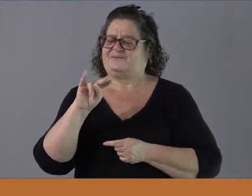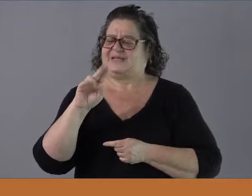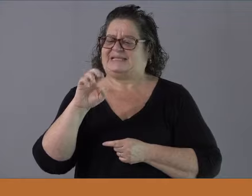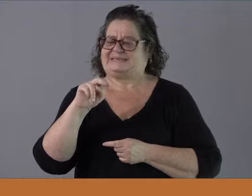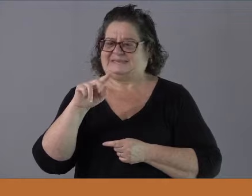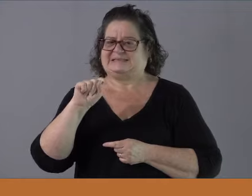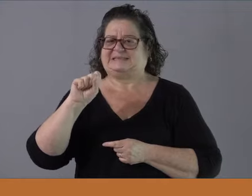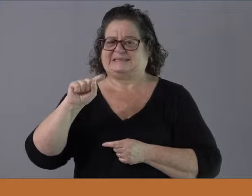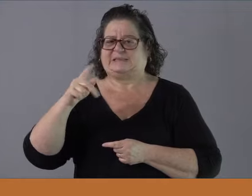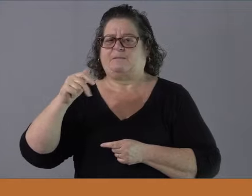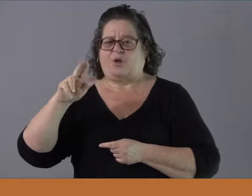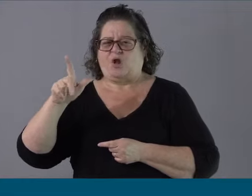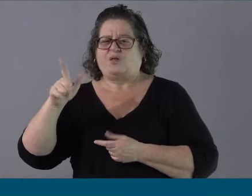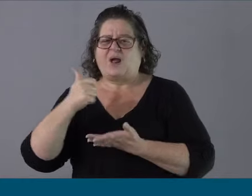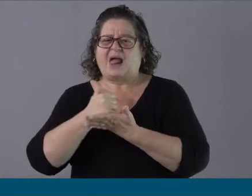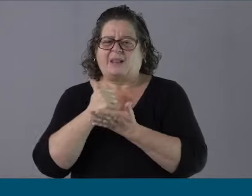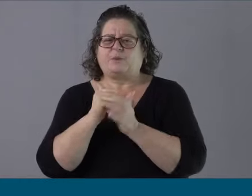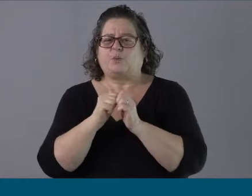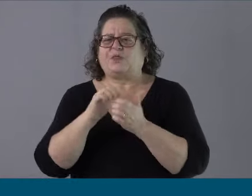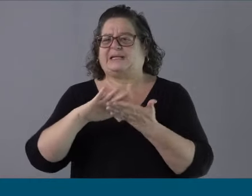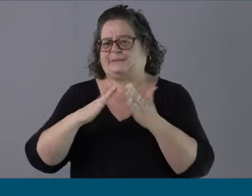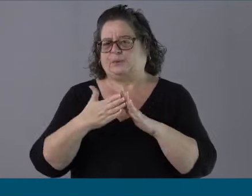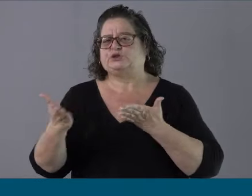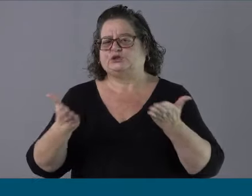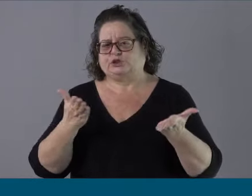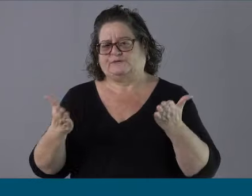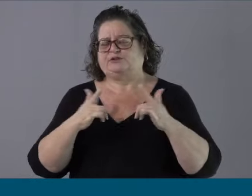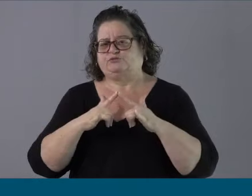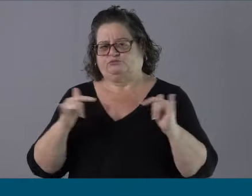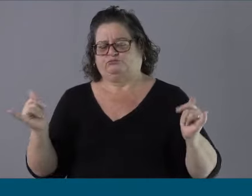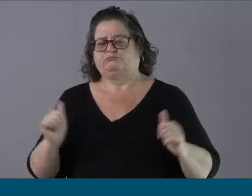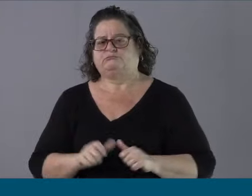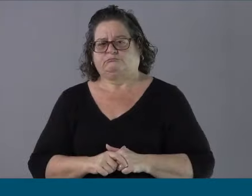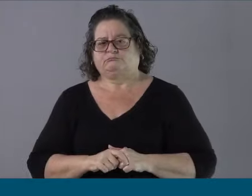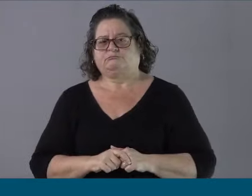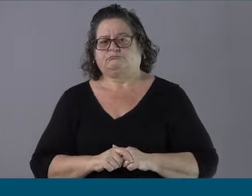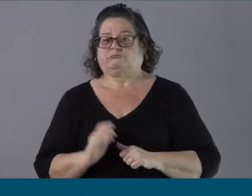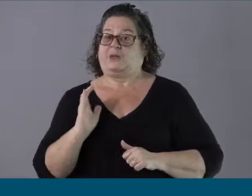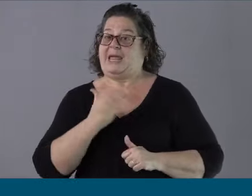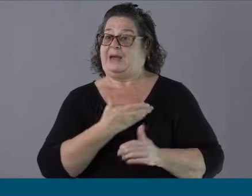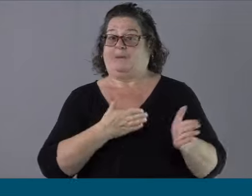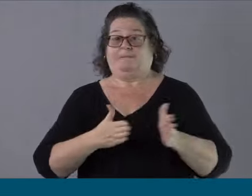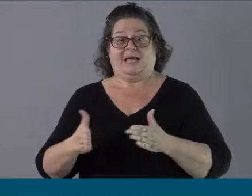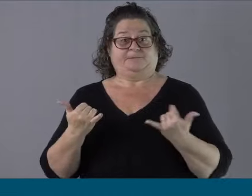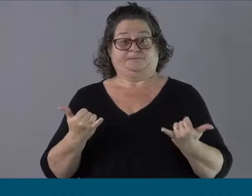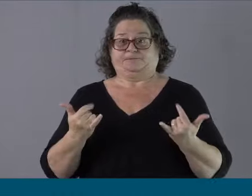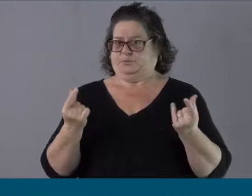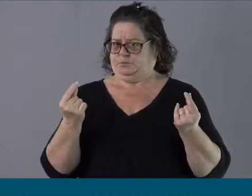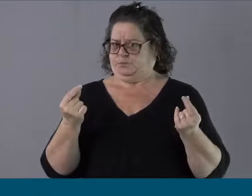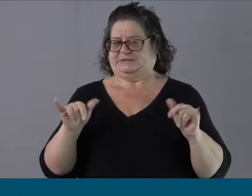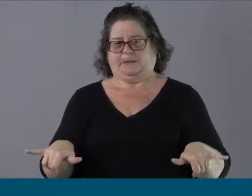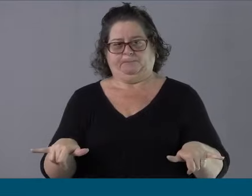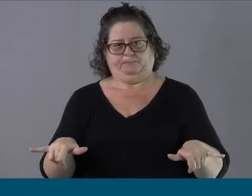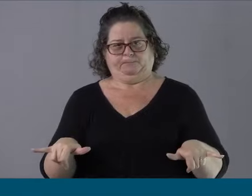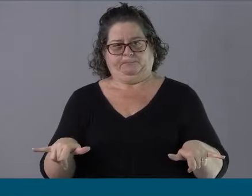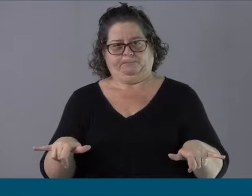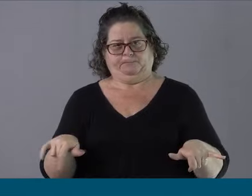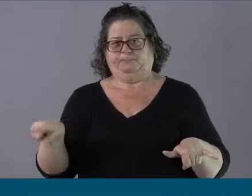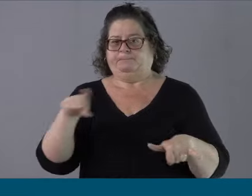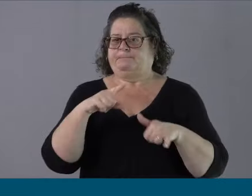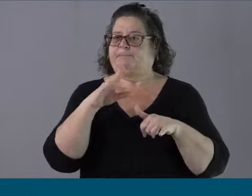forward, our plan of action will remain to be a responsible approach, and it's going to be guided